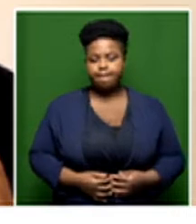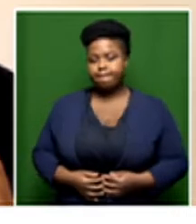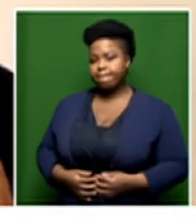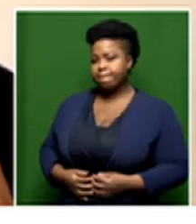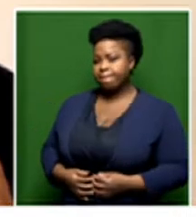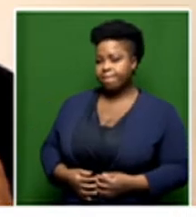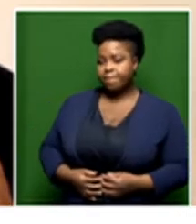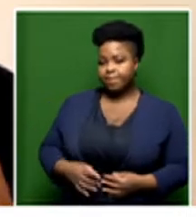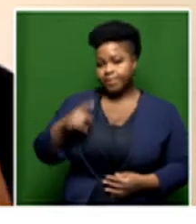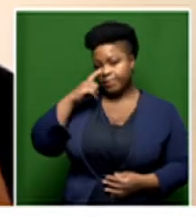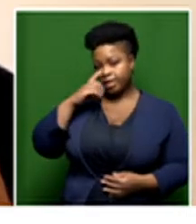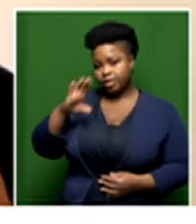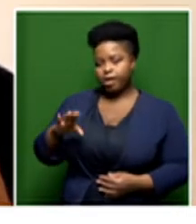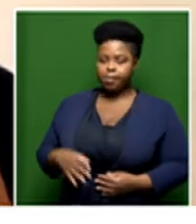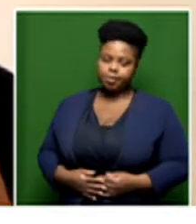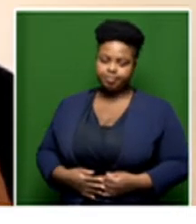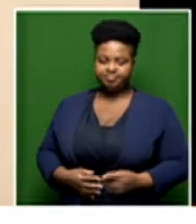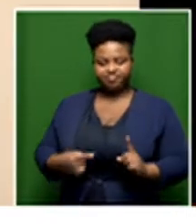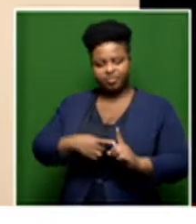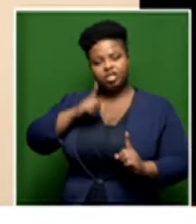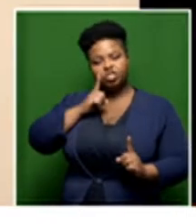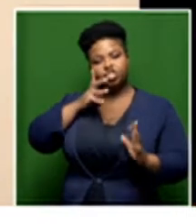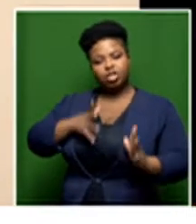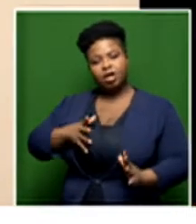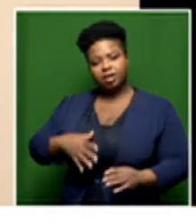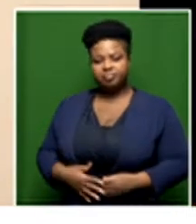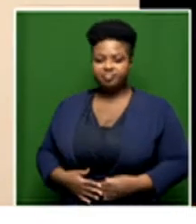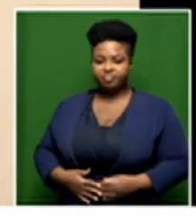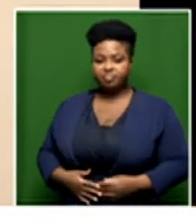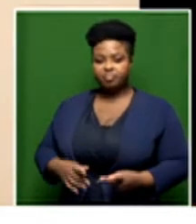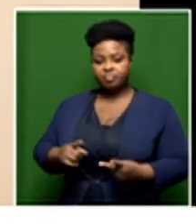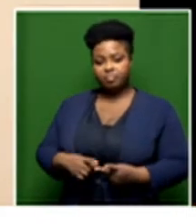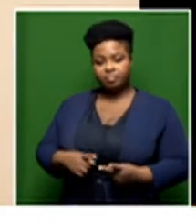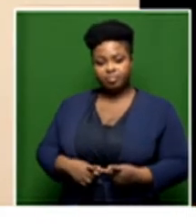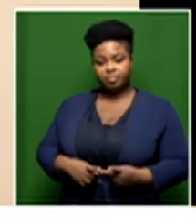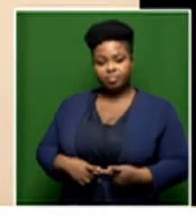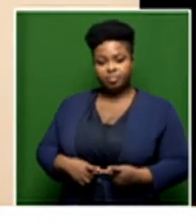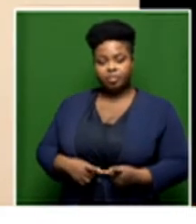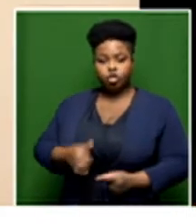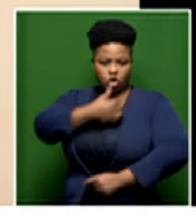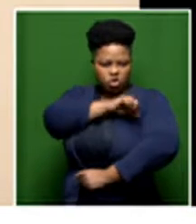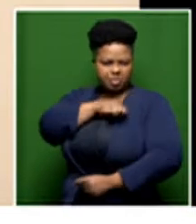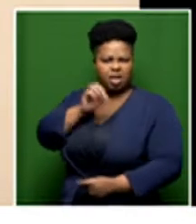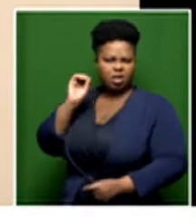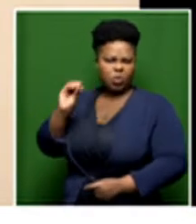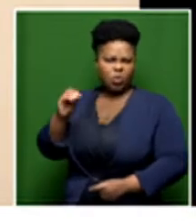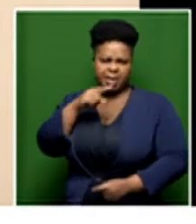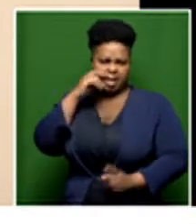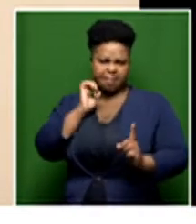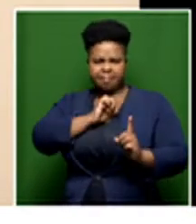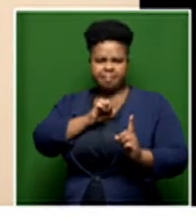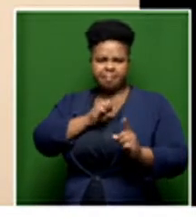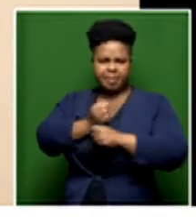Charlotte Maxeke, teacher, I know a hostel is named after her, but she's a